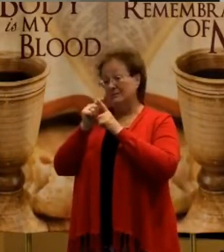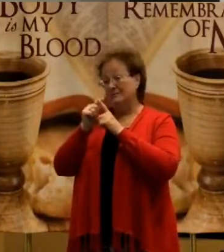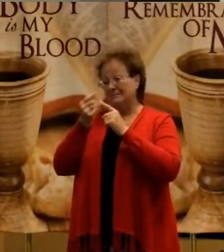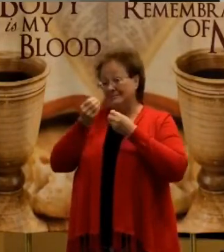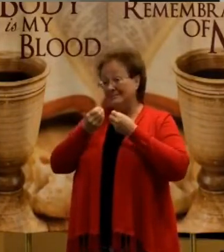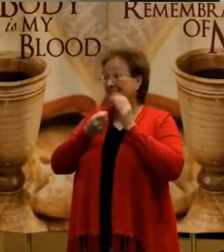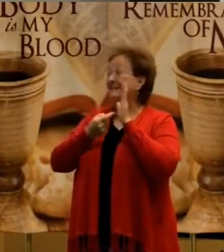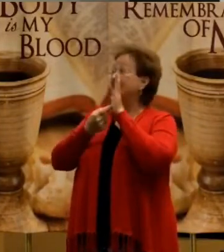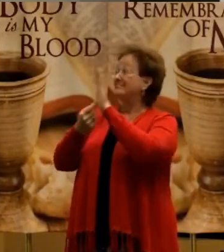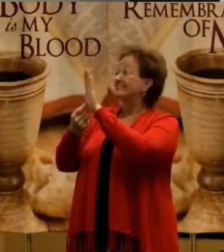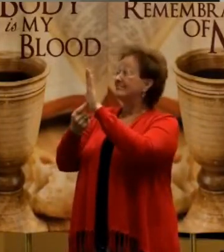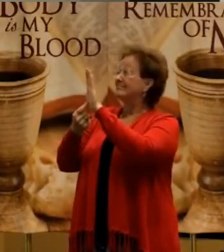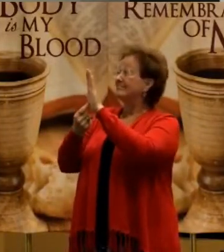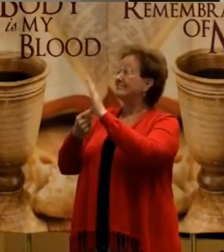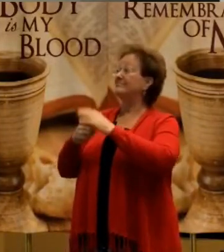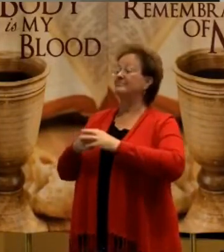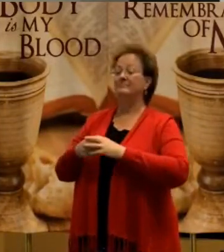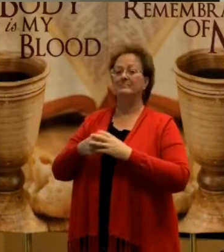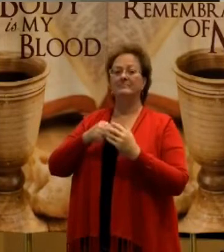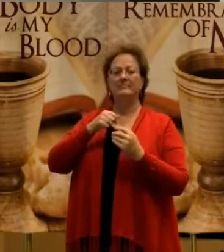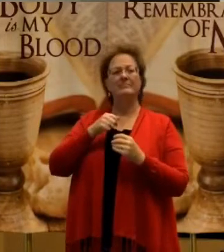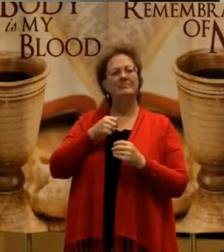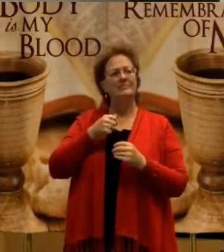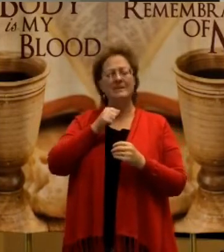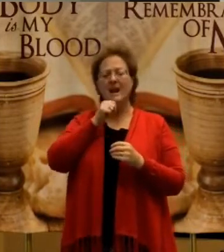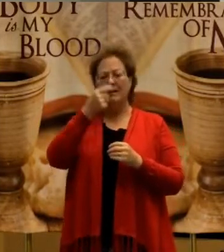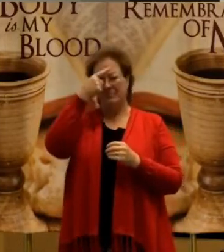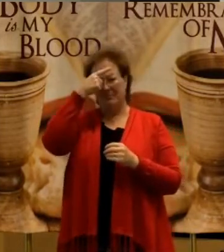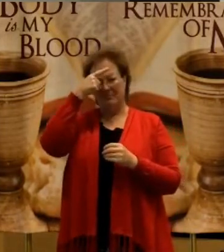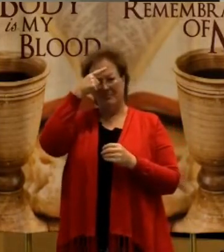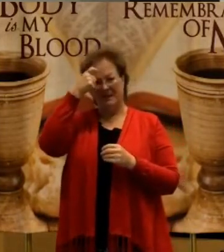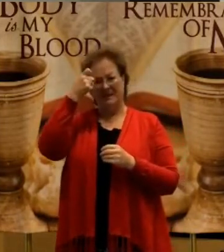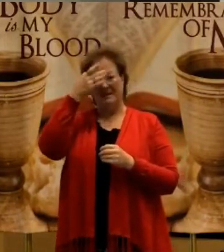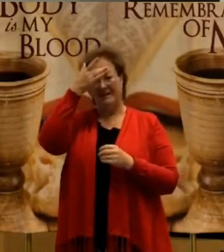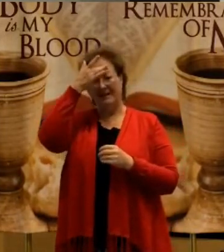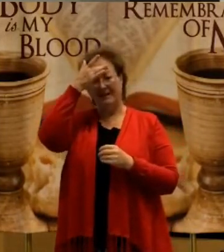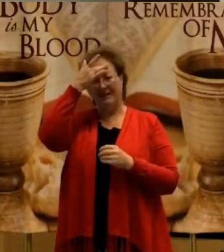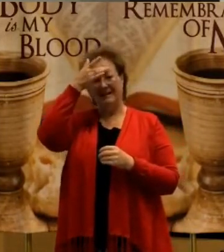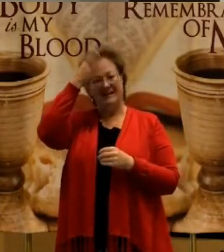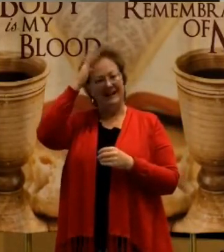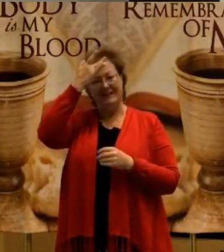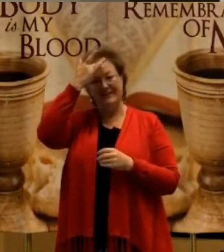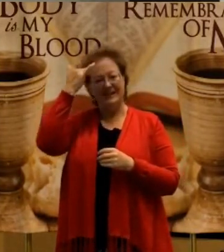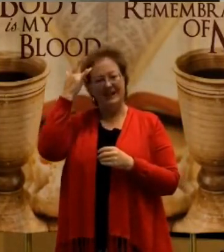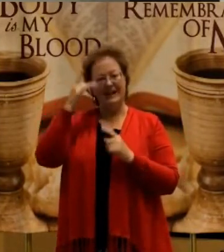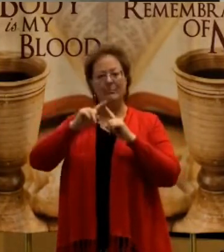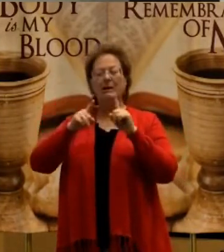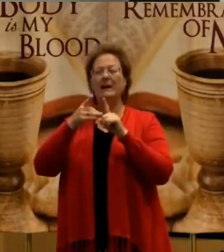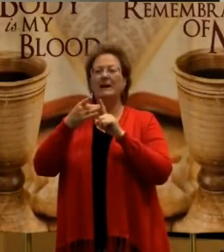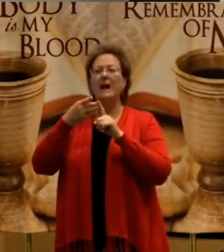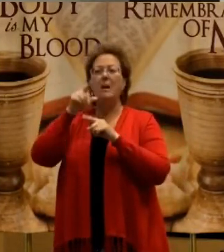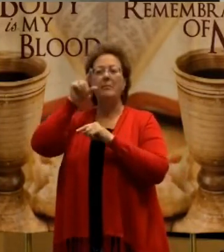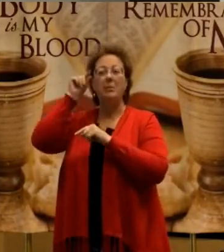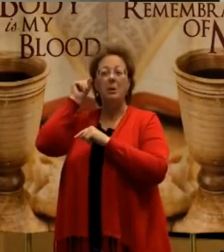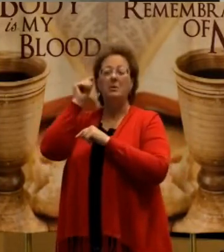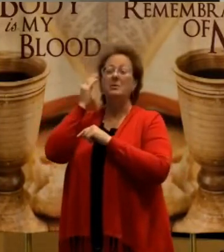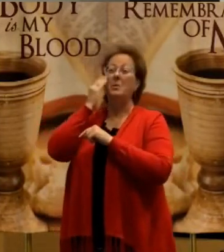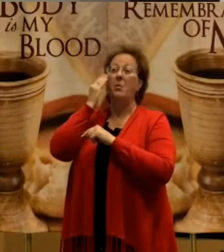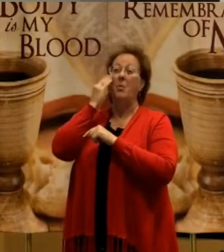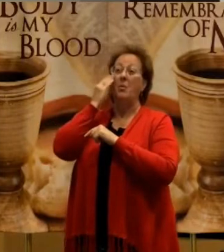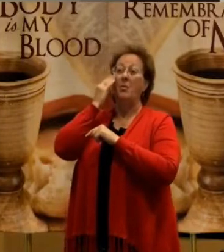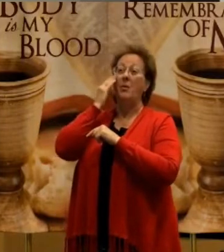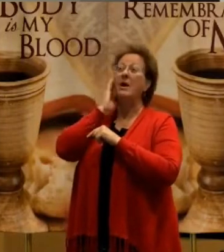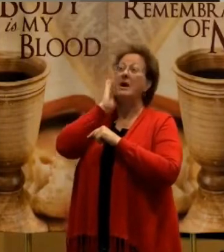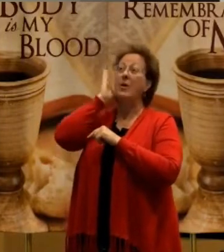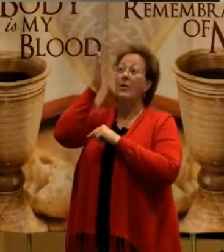God. Not because God couldn't remember his covenant promises, but because Moses trusted that God was a God who would keep